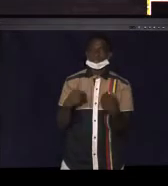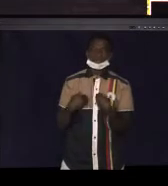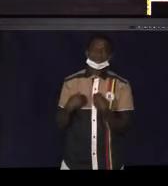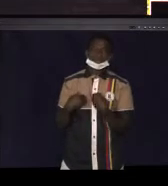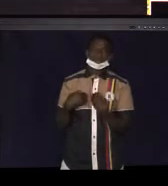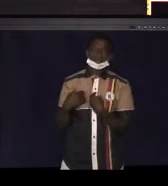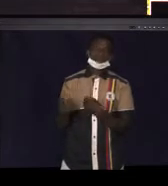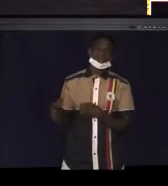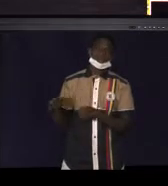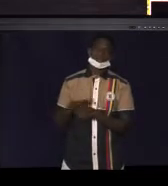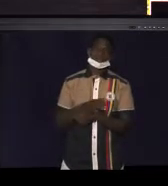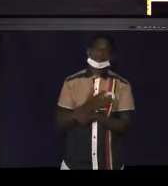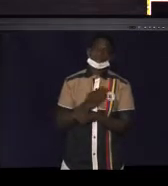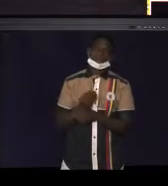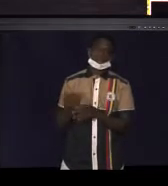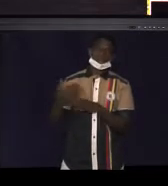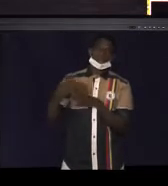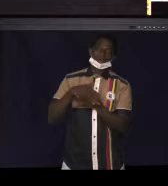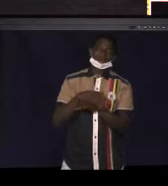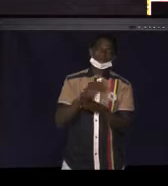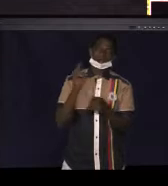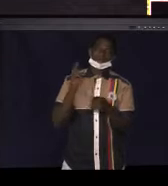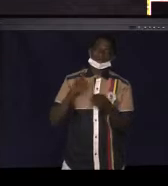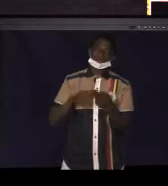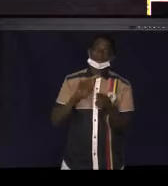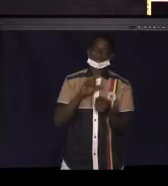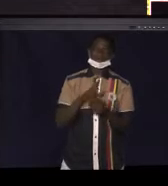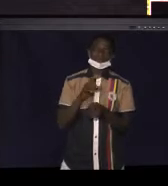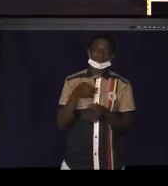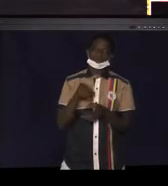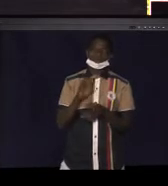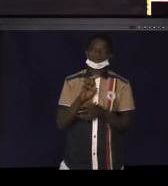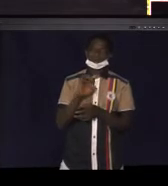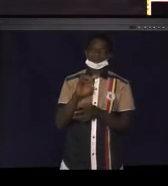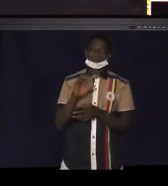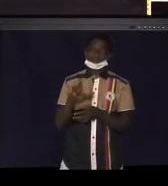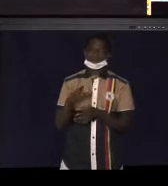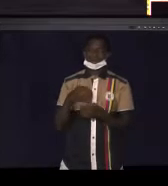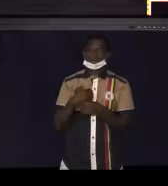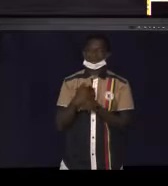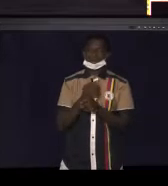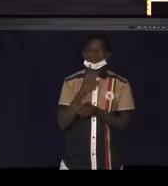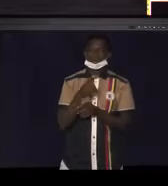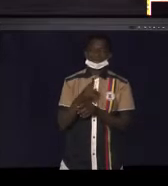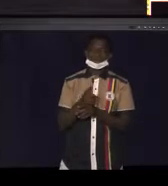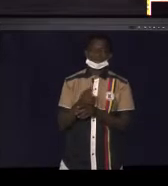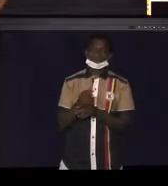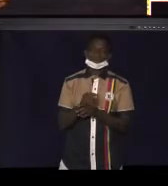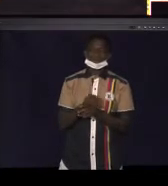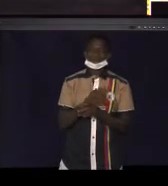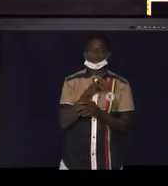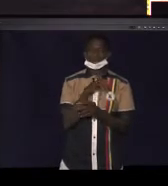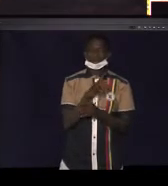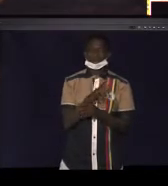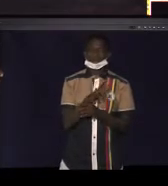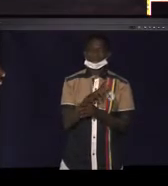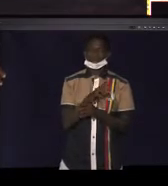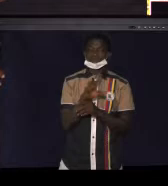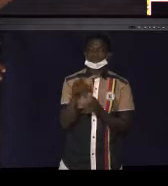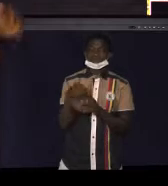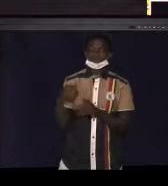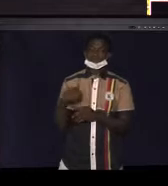spilled over into the liters. Remember that 100 centiliters make 1 liter. So by the time